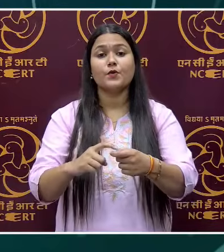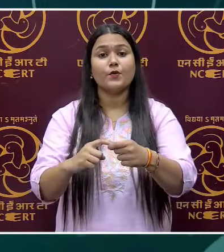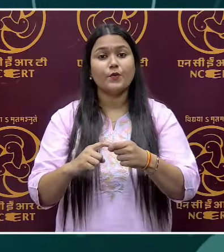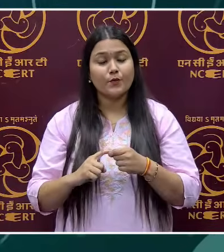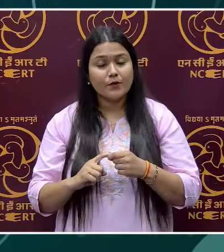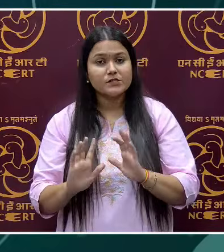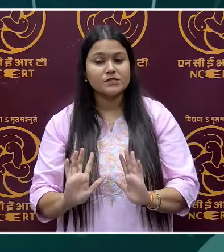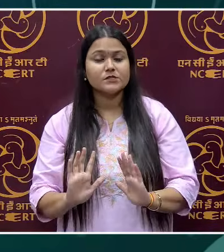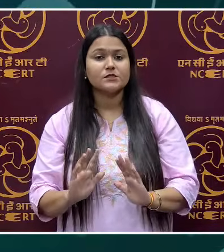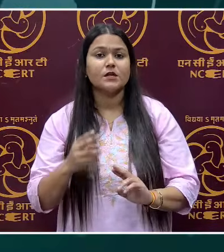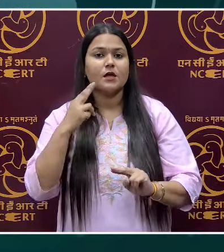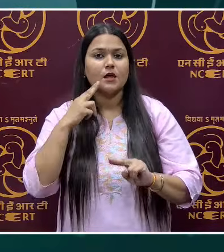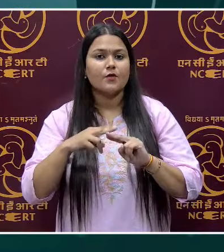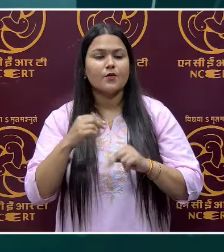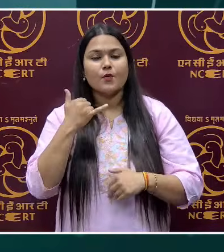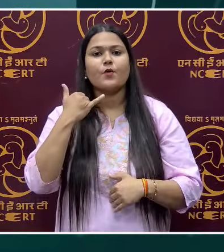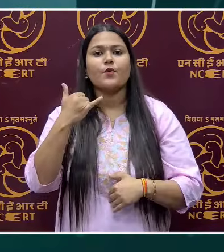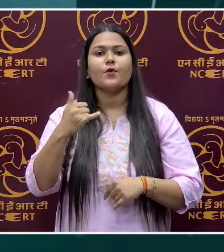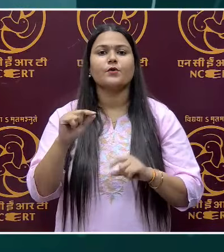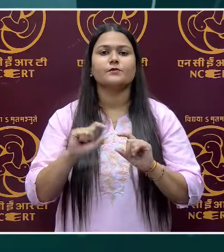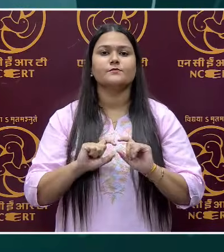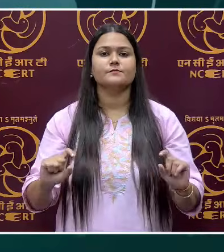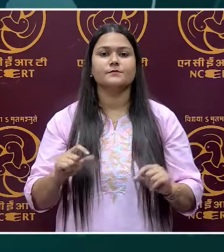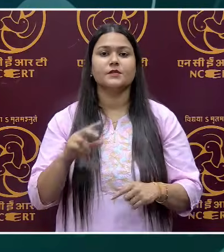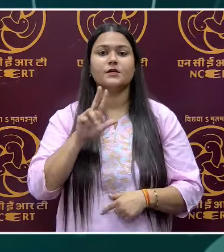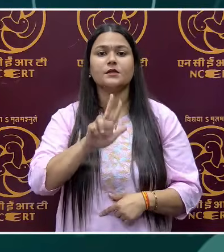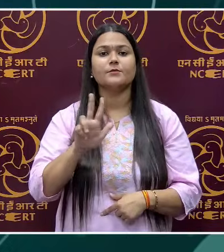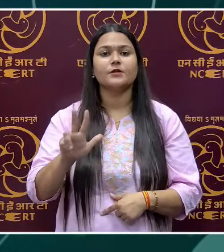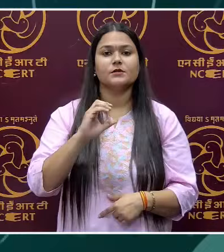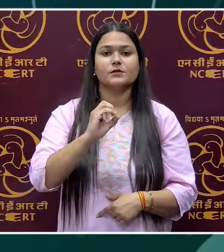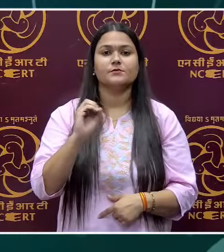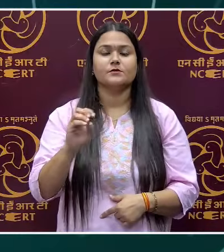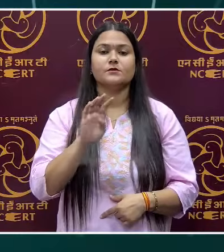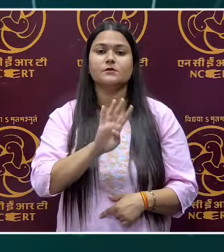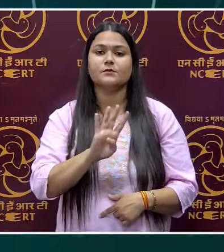either call us on our number, that is